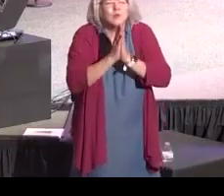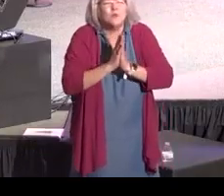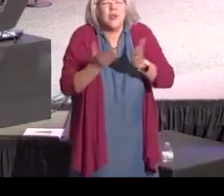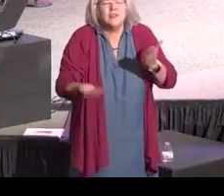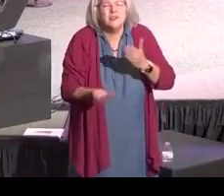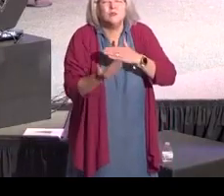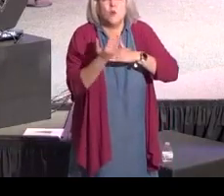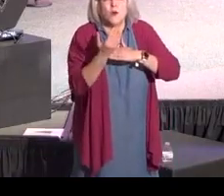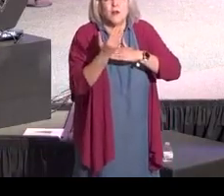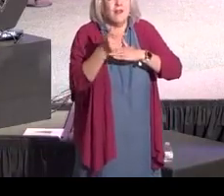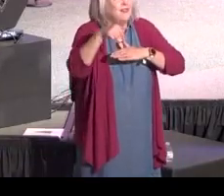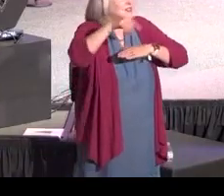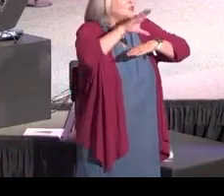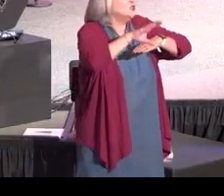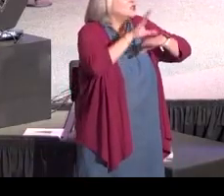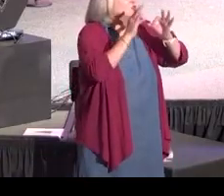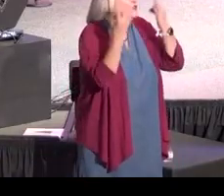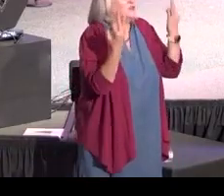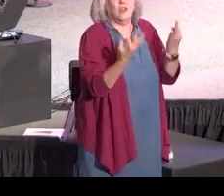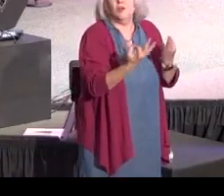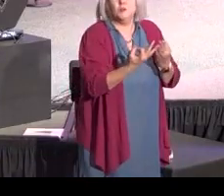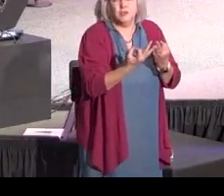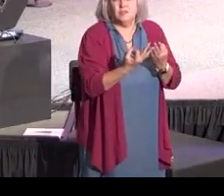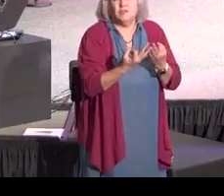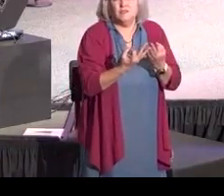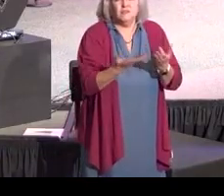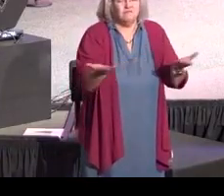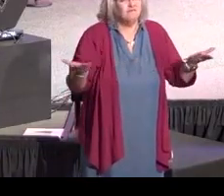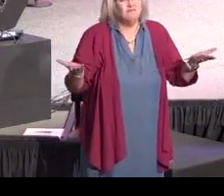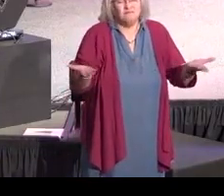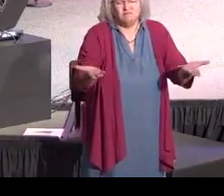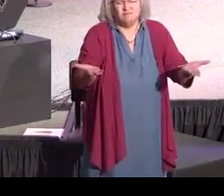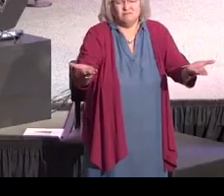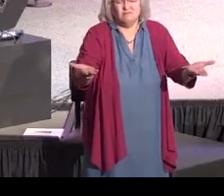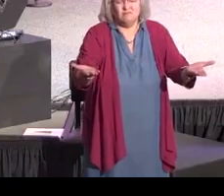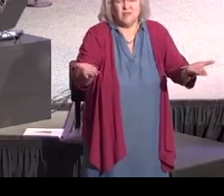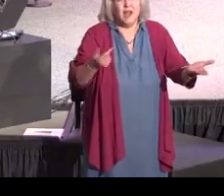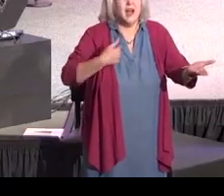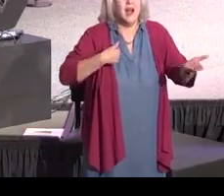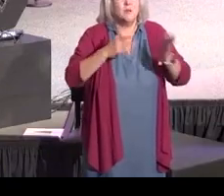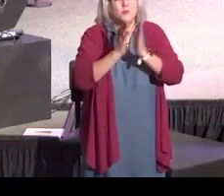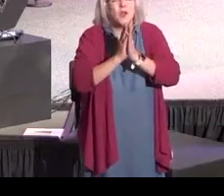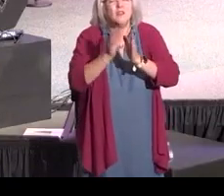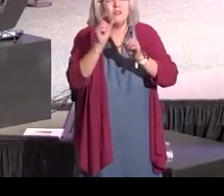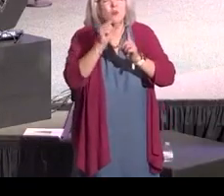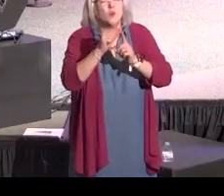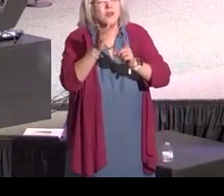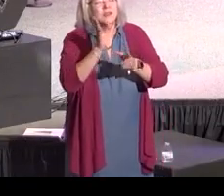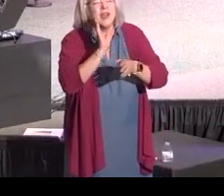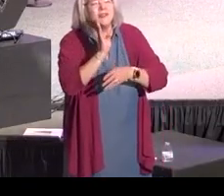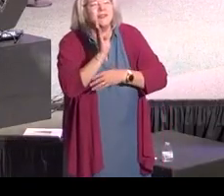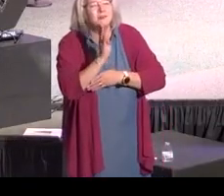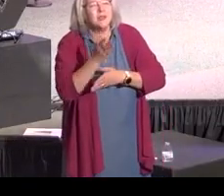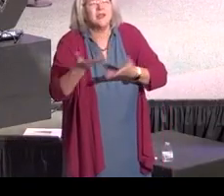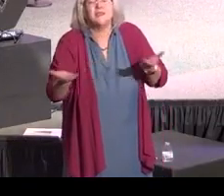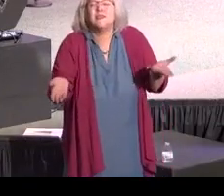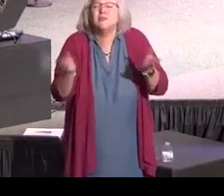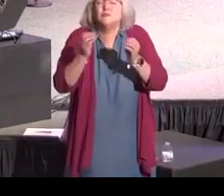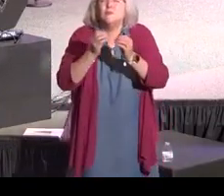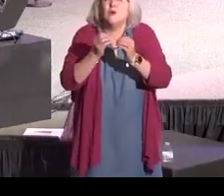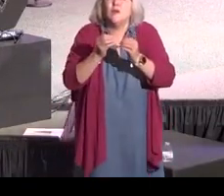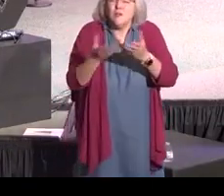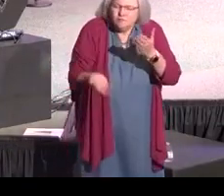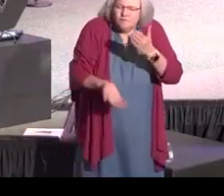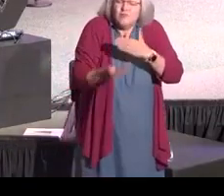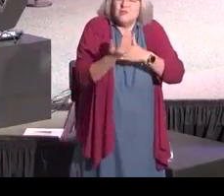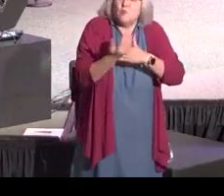morning, this church family. I wanna pray, God, that these words that I speak this morning would really be your words,